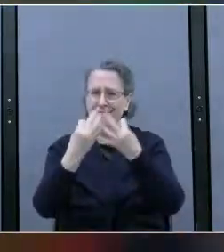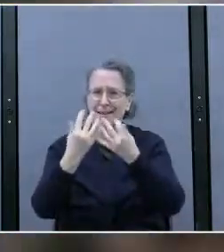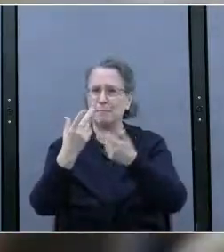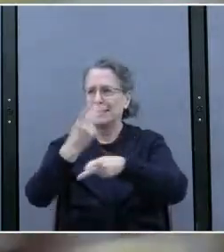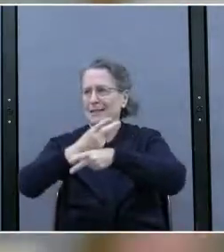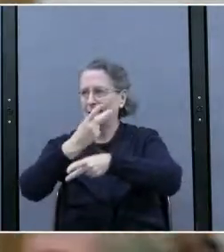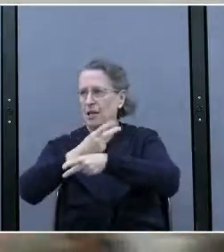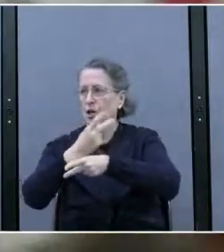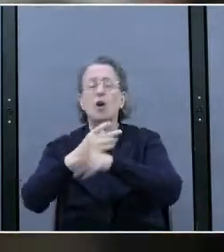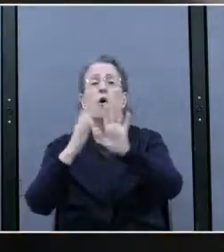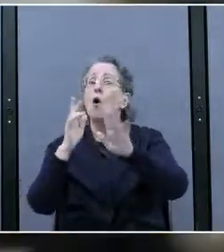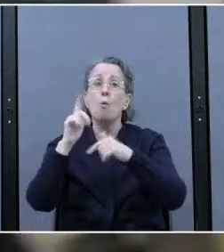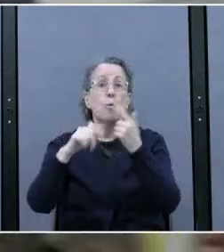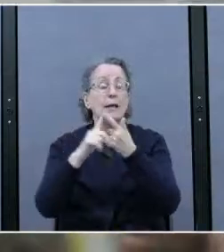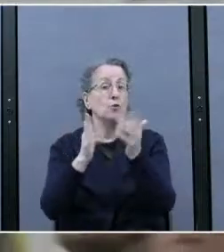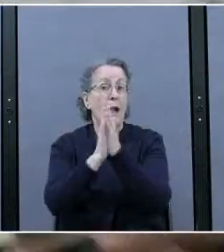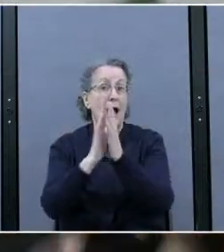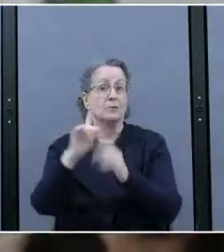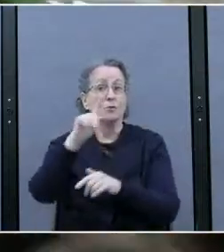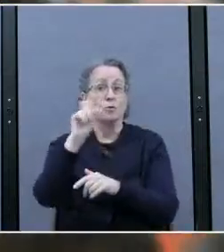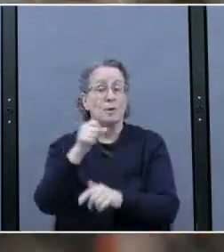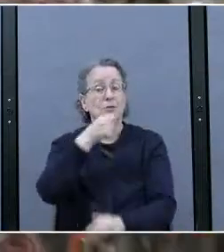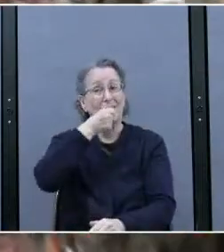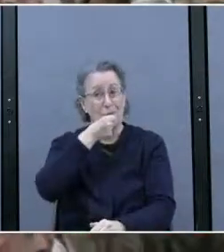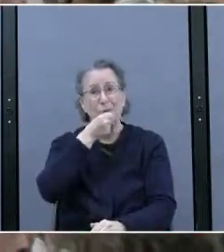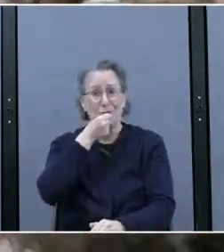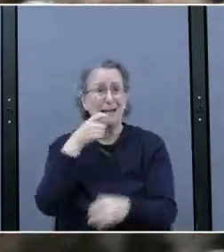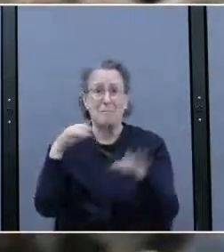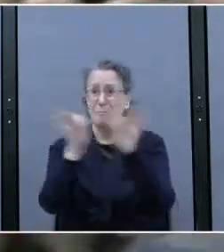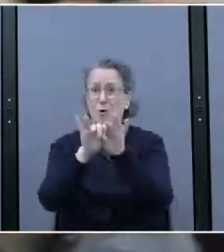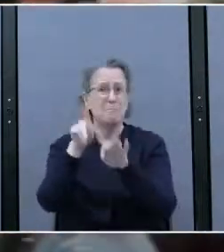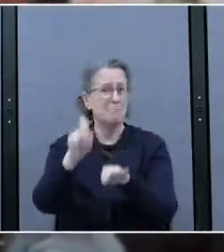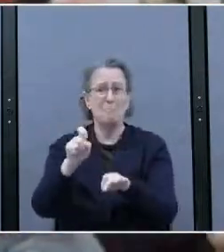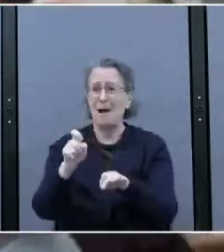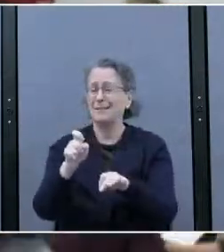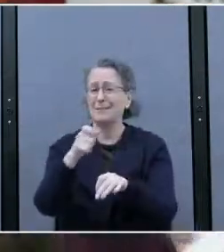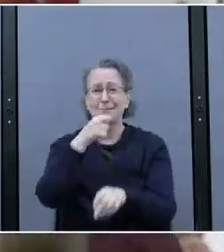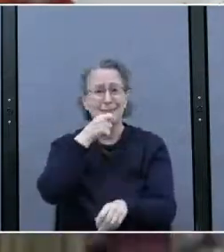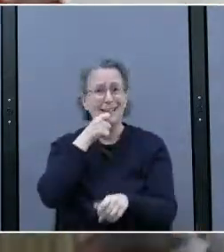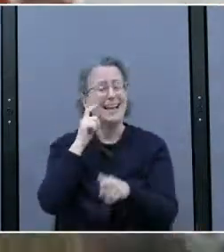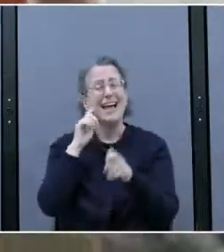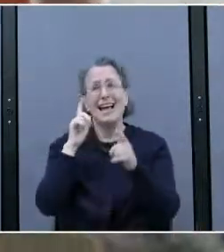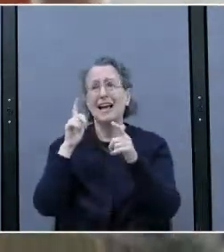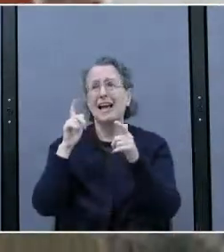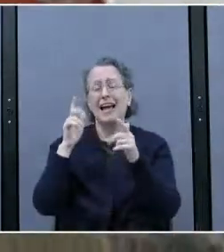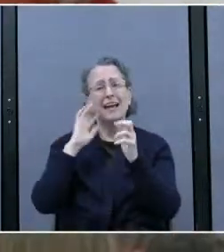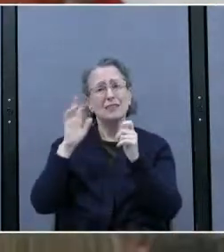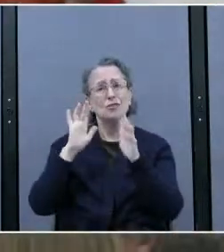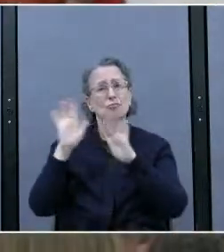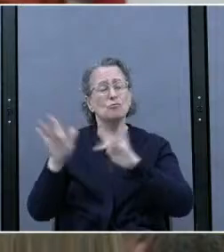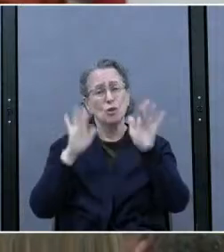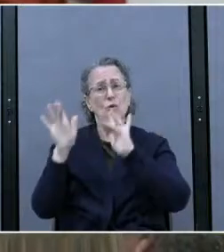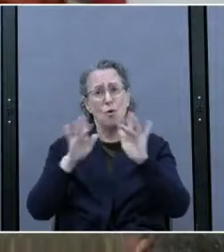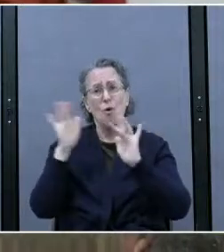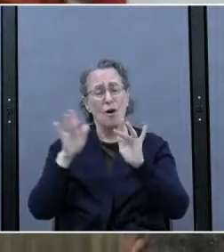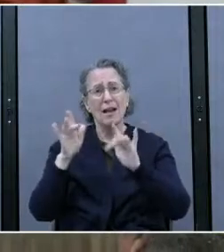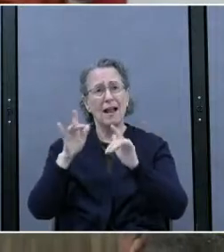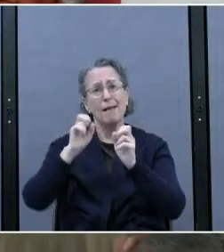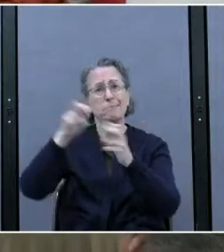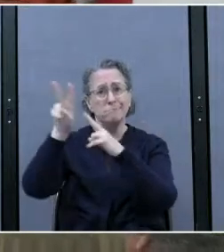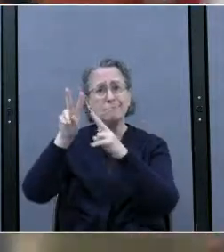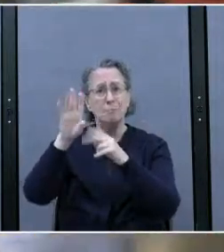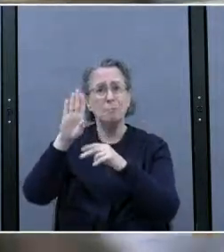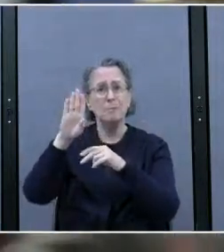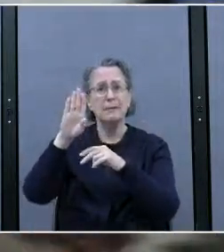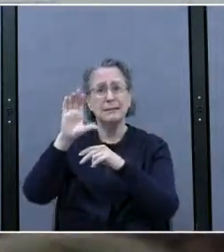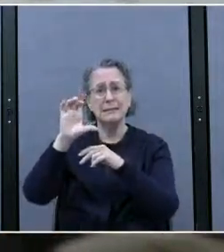other members can hear you, and also like this is recorded, and if somebody wanted to hear your question afterwards,